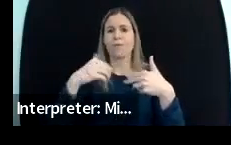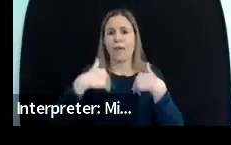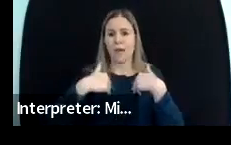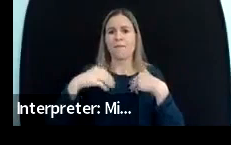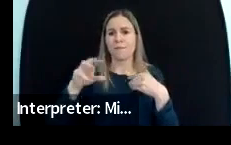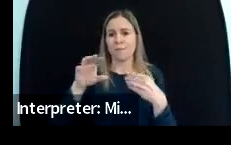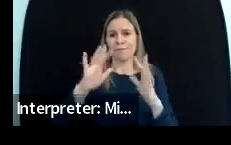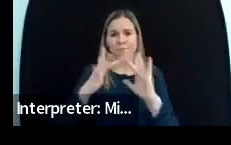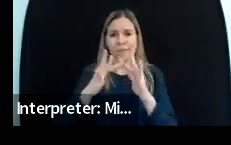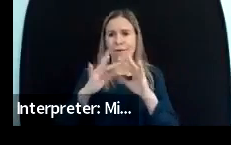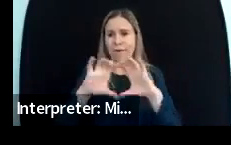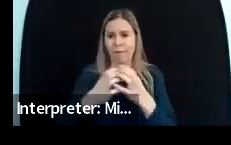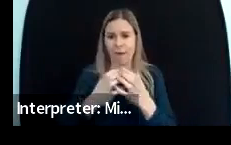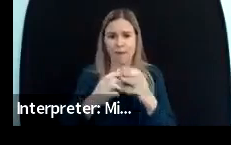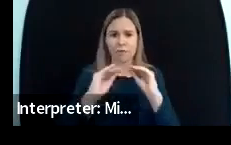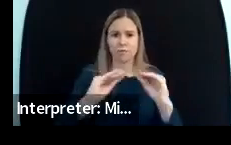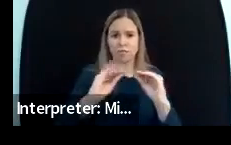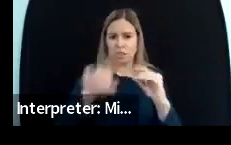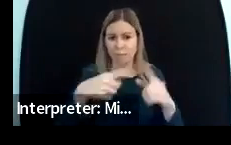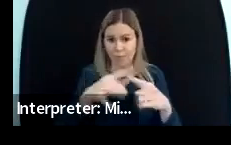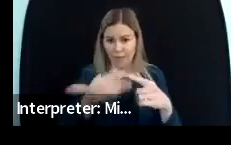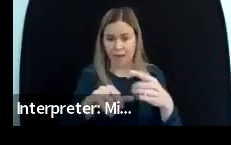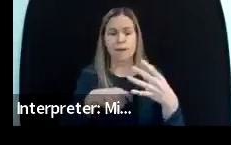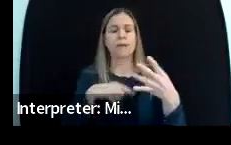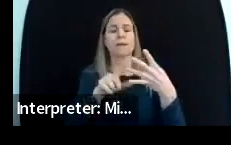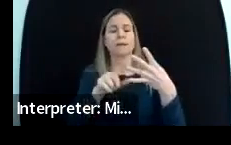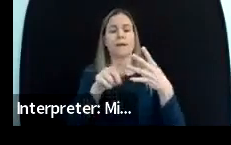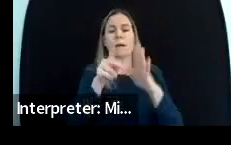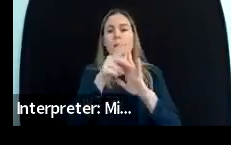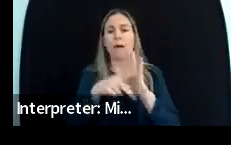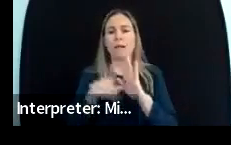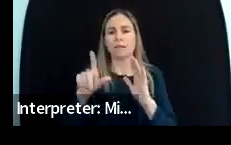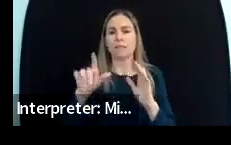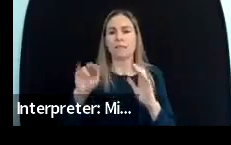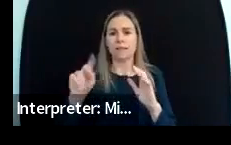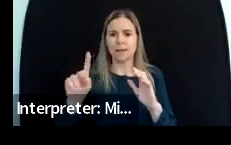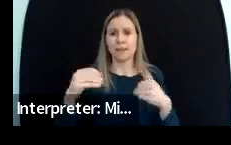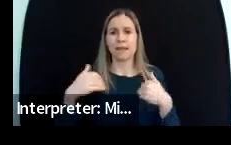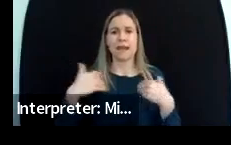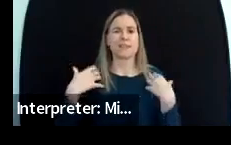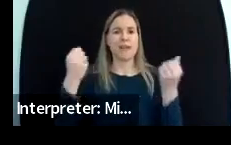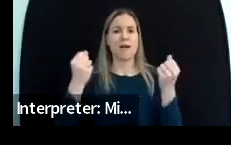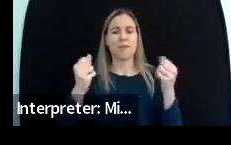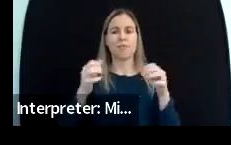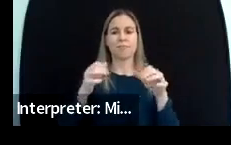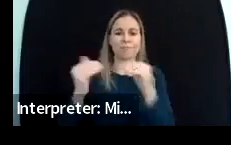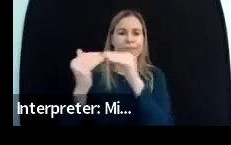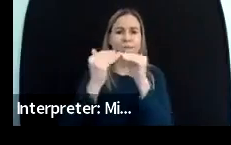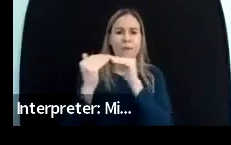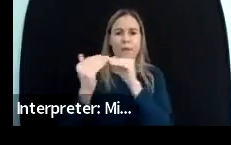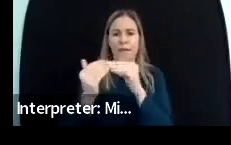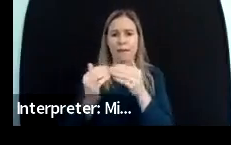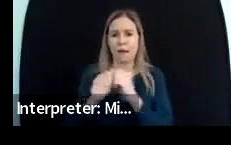roots of health inequity. Policy Link also has a health equity moving beyond health